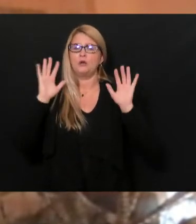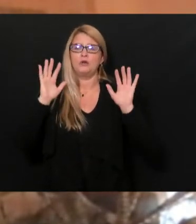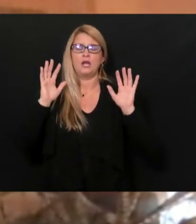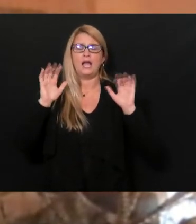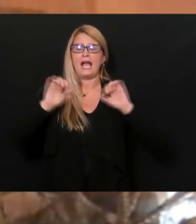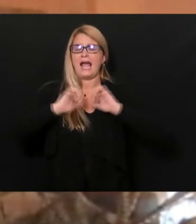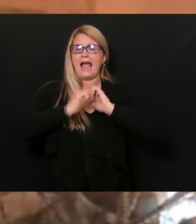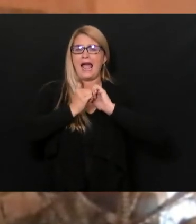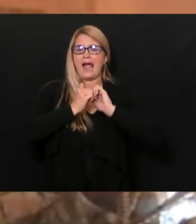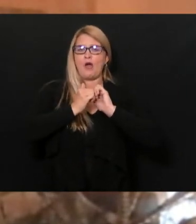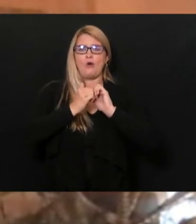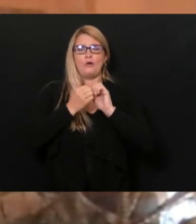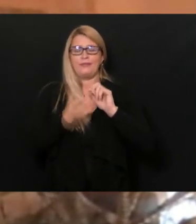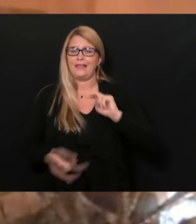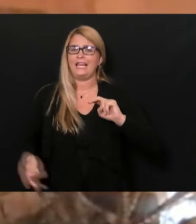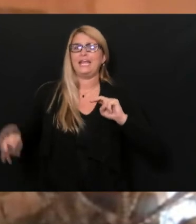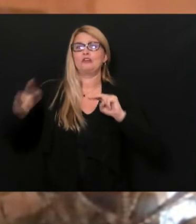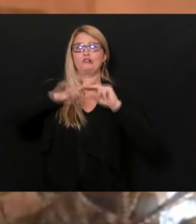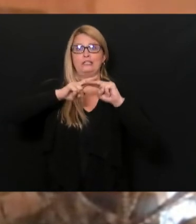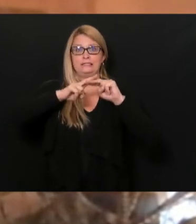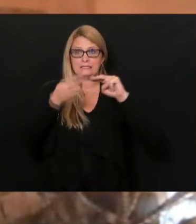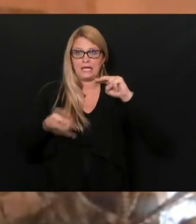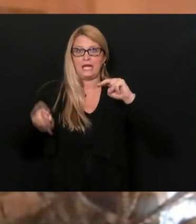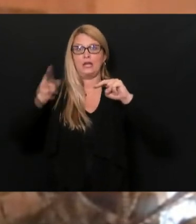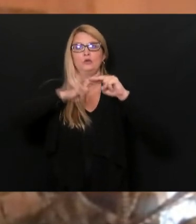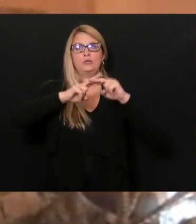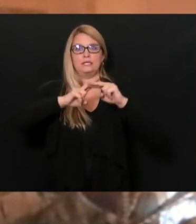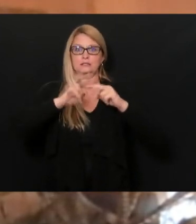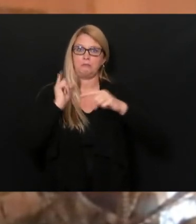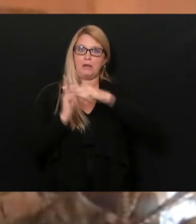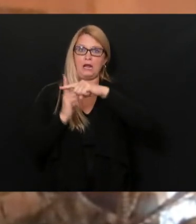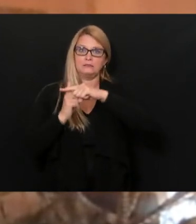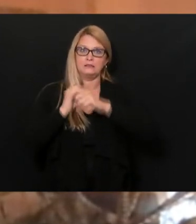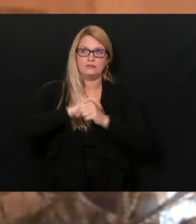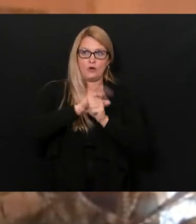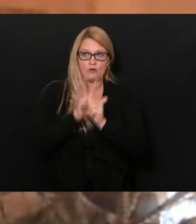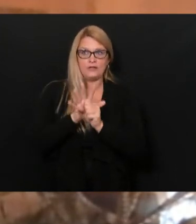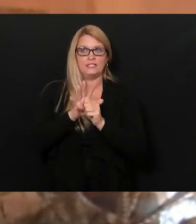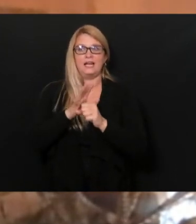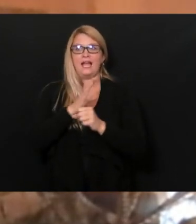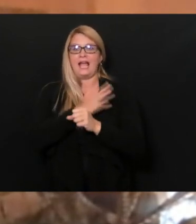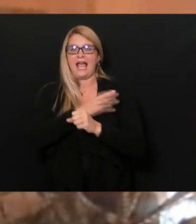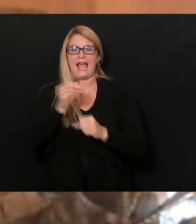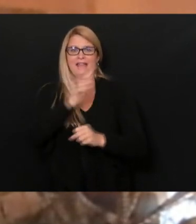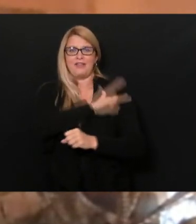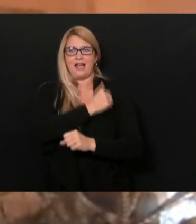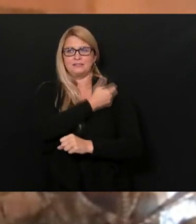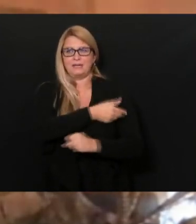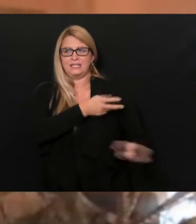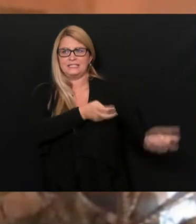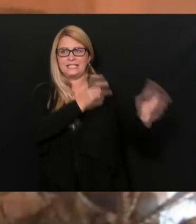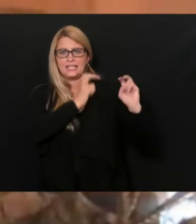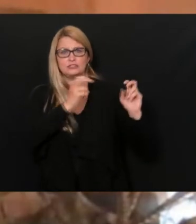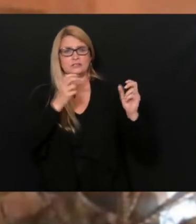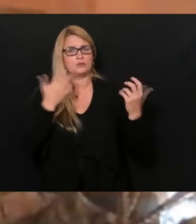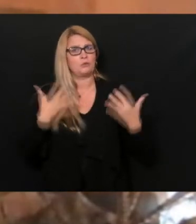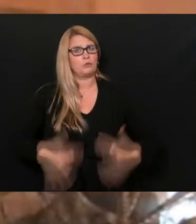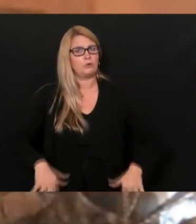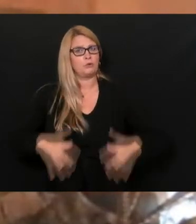the number of cases of COVID-19, of the increase in hospitalizations, and